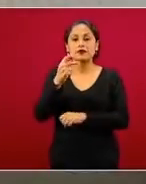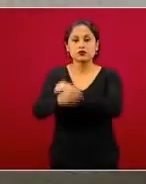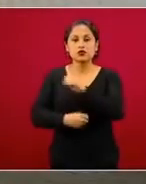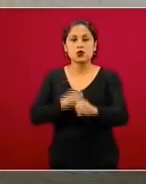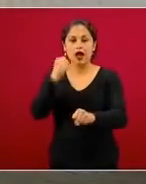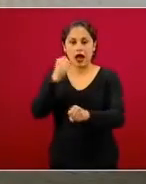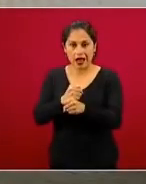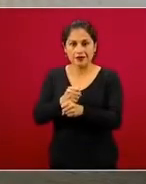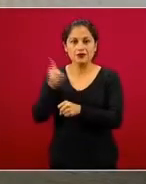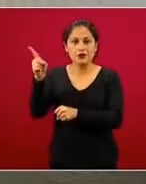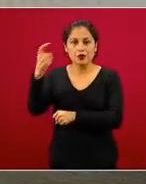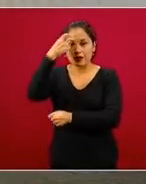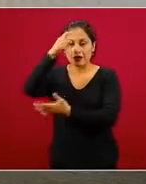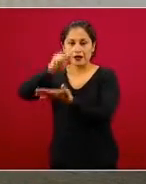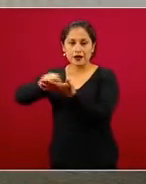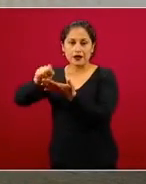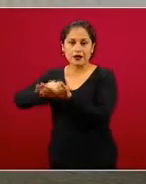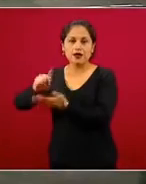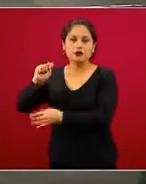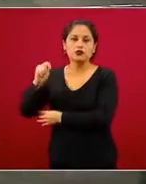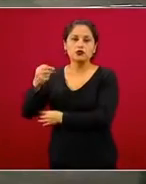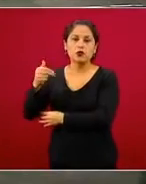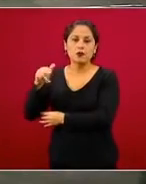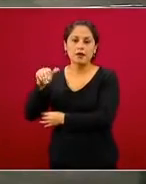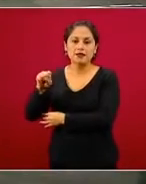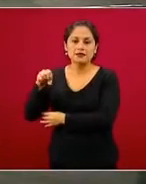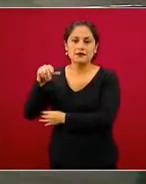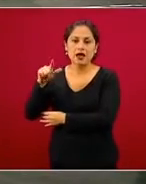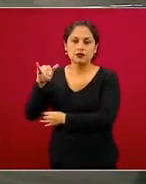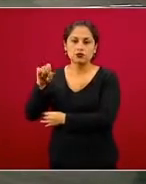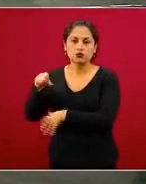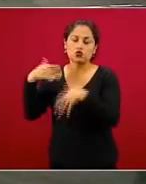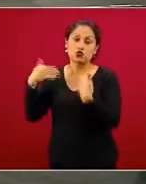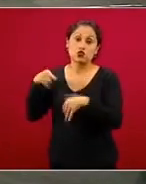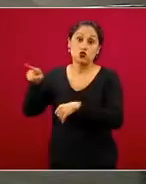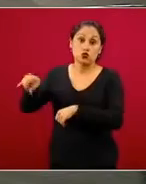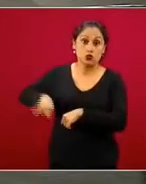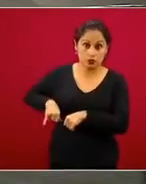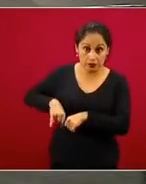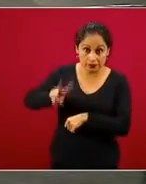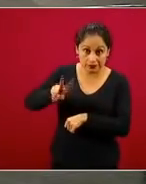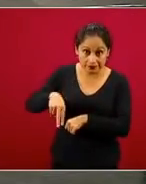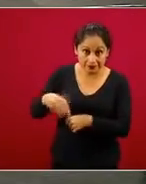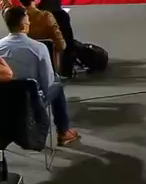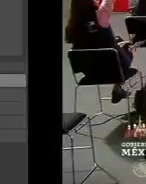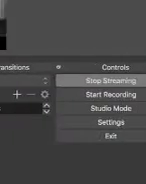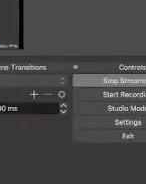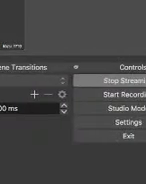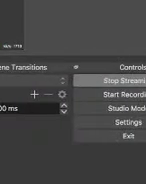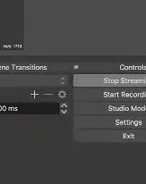day, then only half a day. Right? So this is interesting. Okay, let's start with the Q&A period.